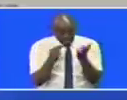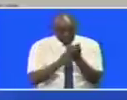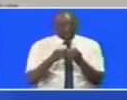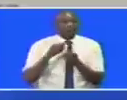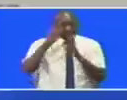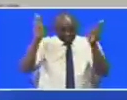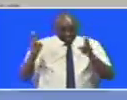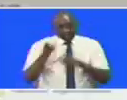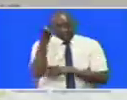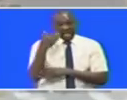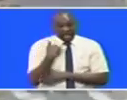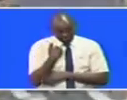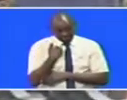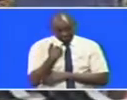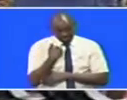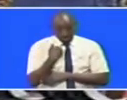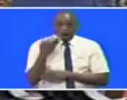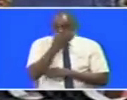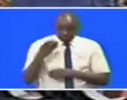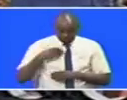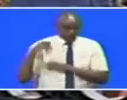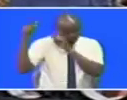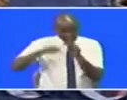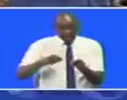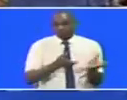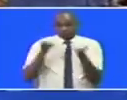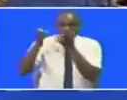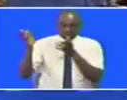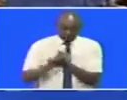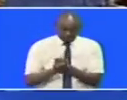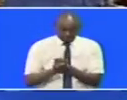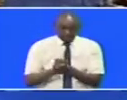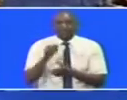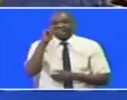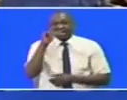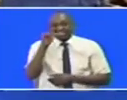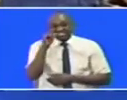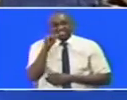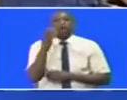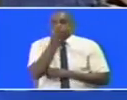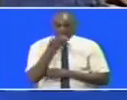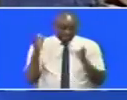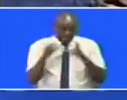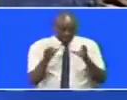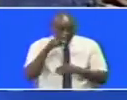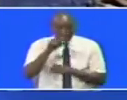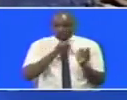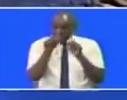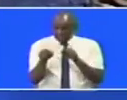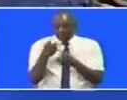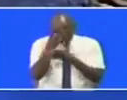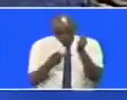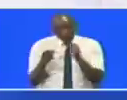as hotspots for oil investors to tap in. British oil company Tullow Oil was quick to jump into